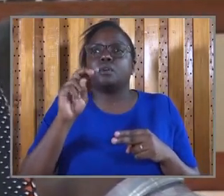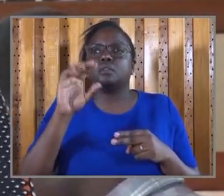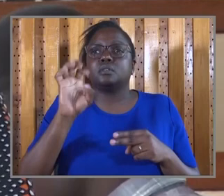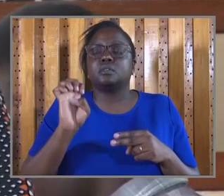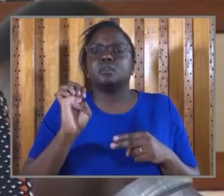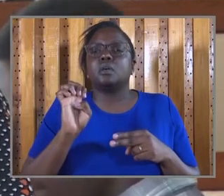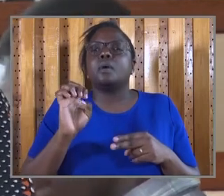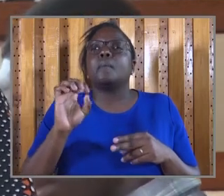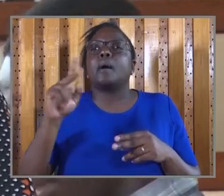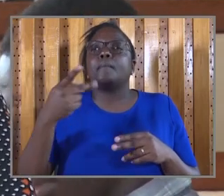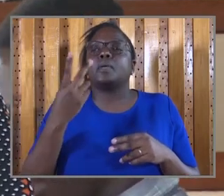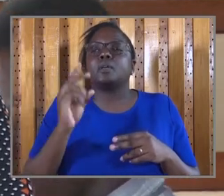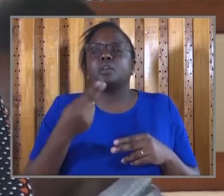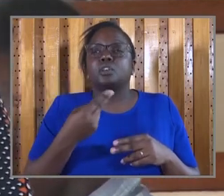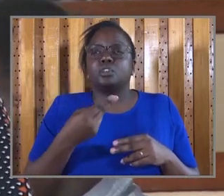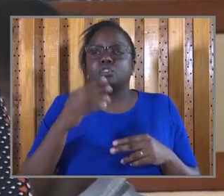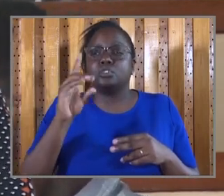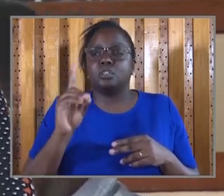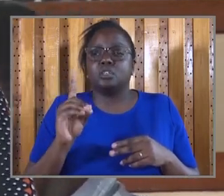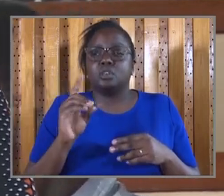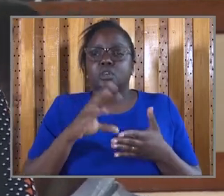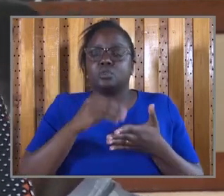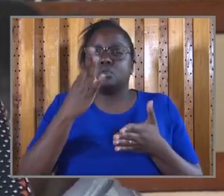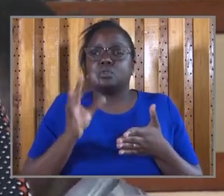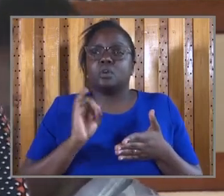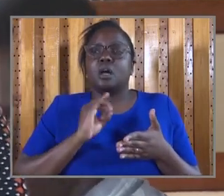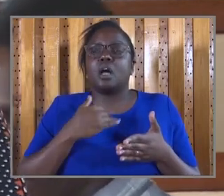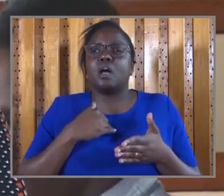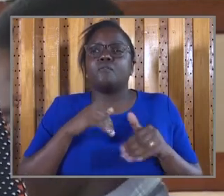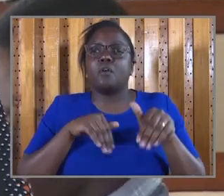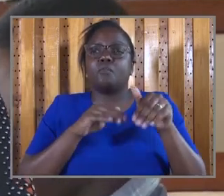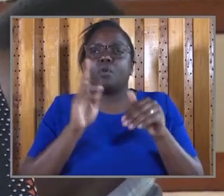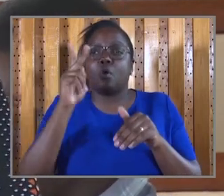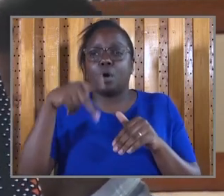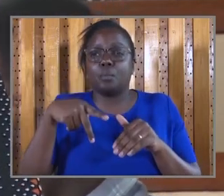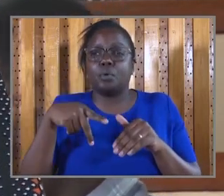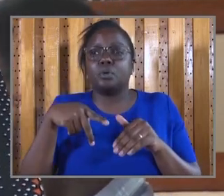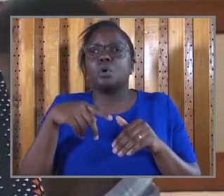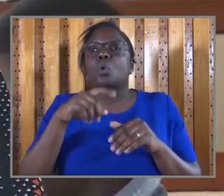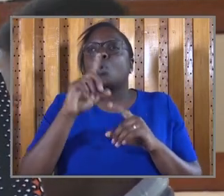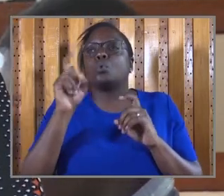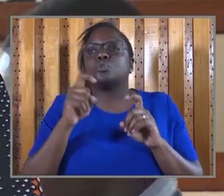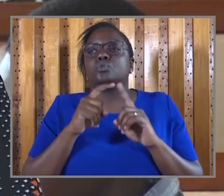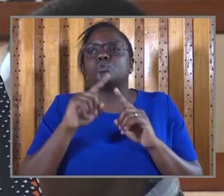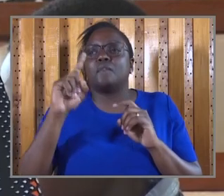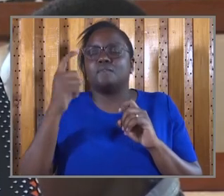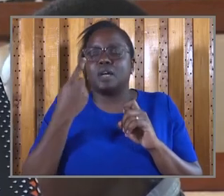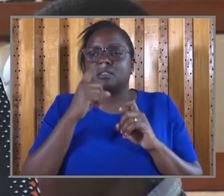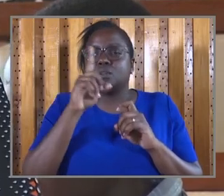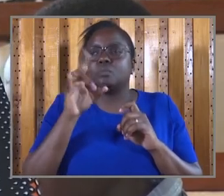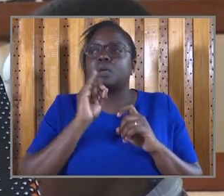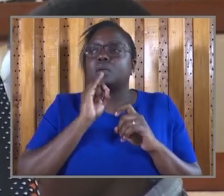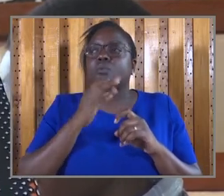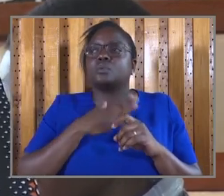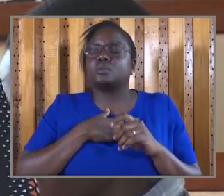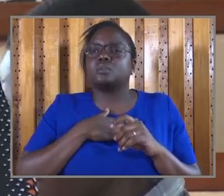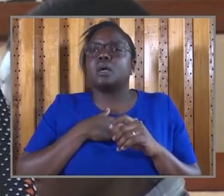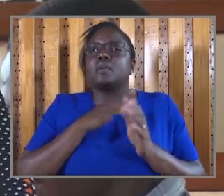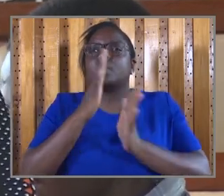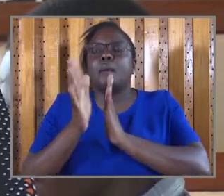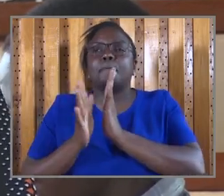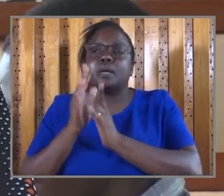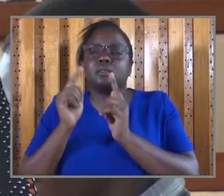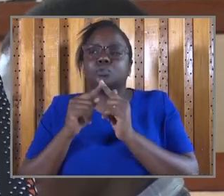student in climate change and adaptation. I have a follow-up question to the first question, and my question is, are there plans